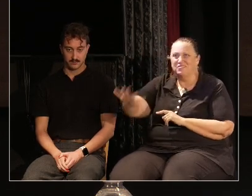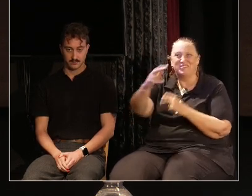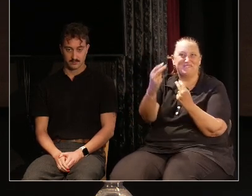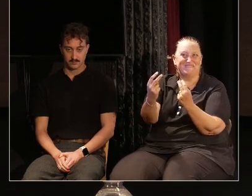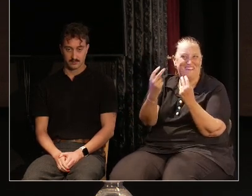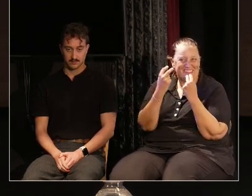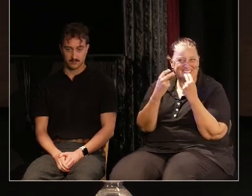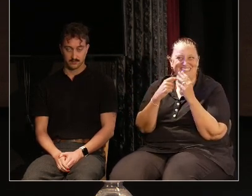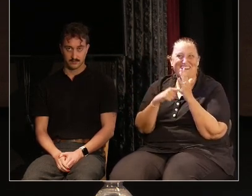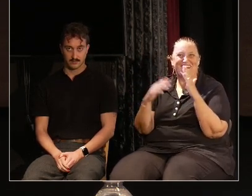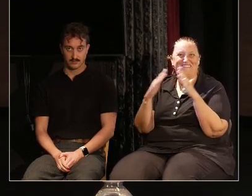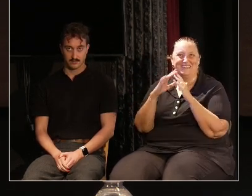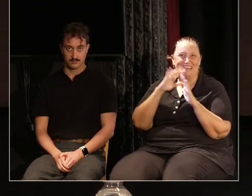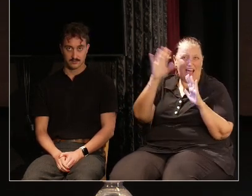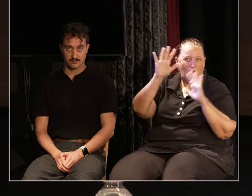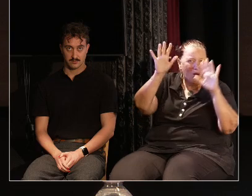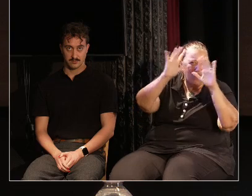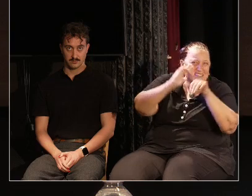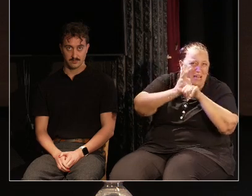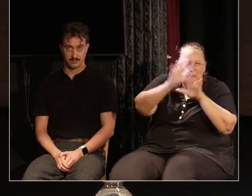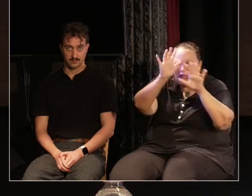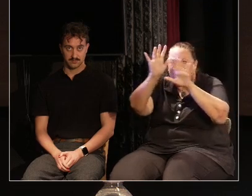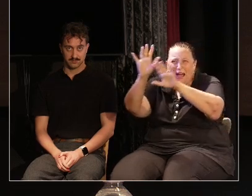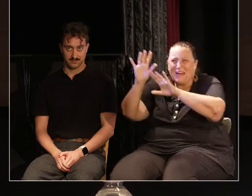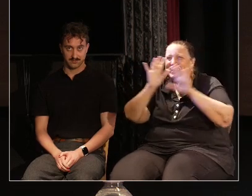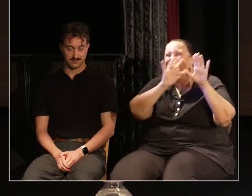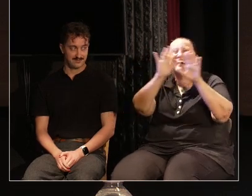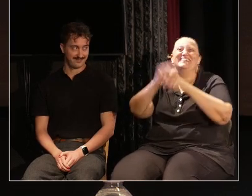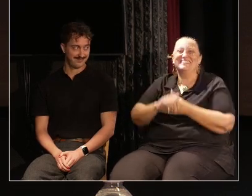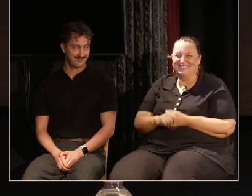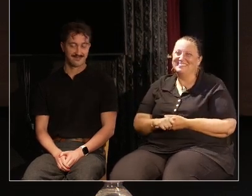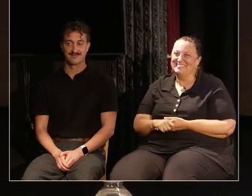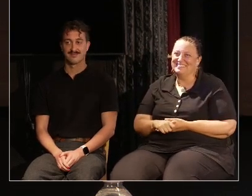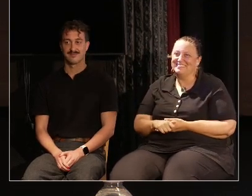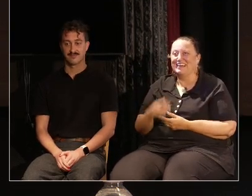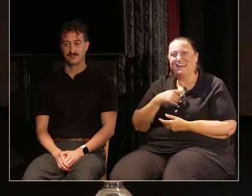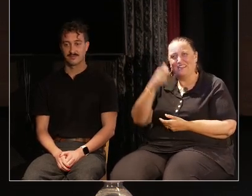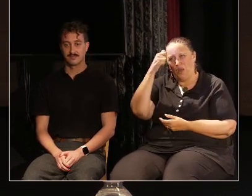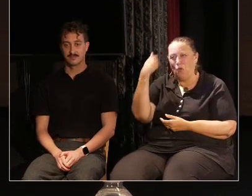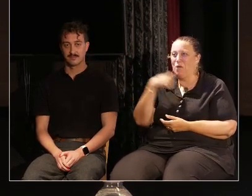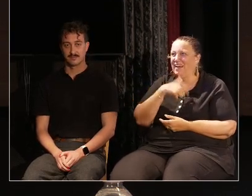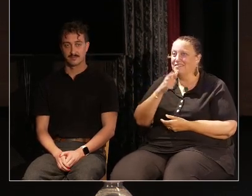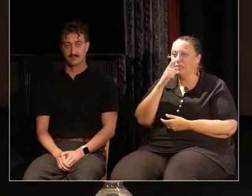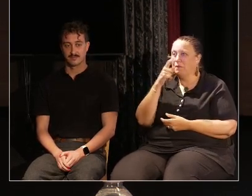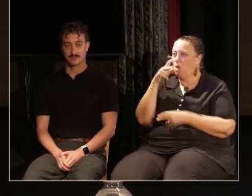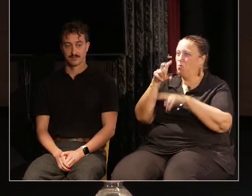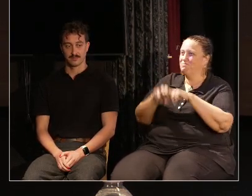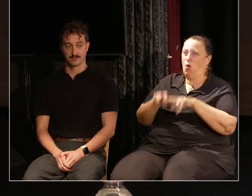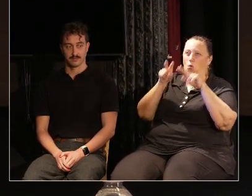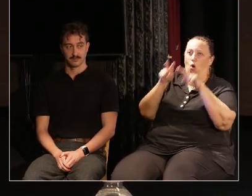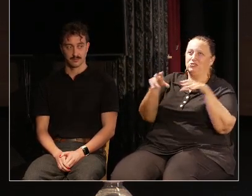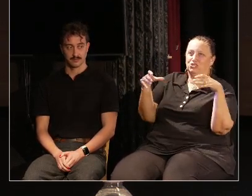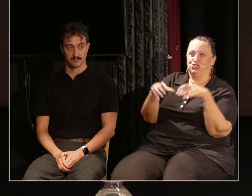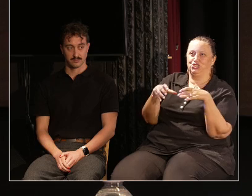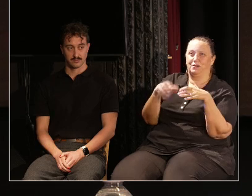watching at home. I guess they're the cameras up the back. I'll wave hello. Hello. I know we've got some viewing parties at the Victorian Pride